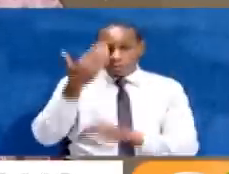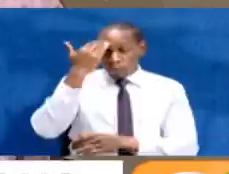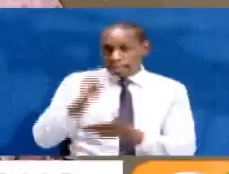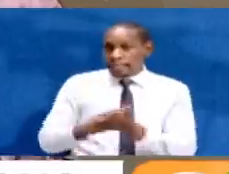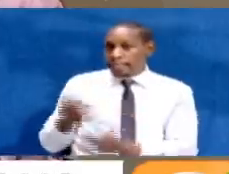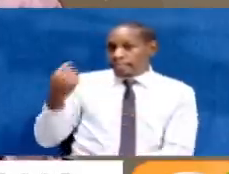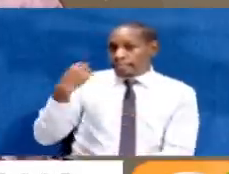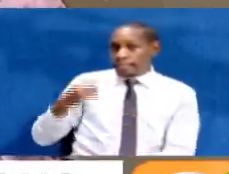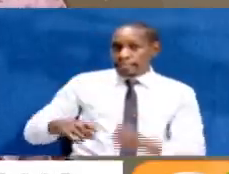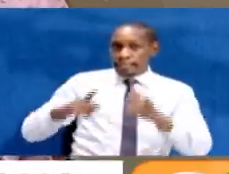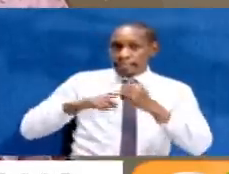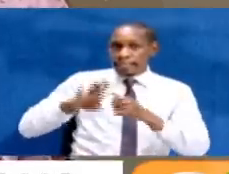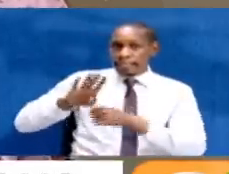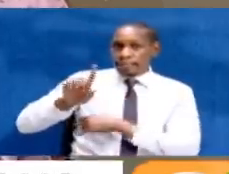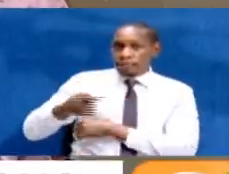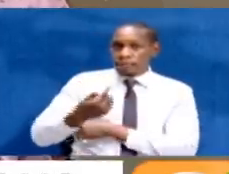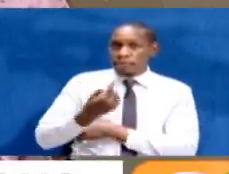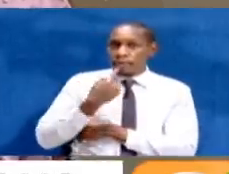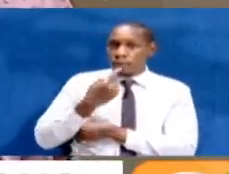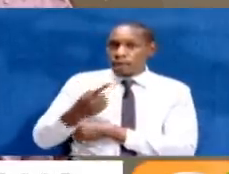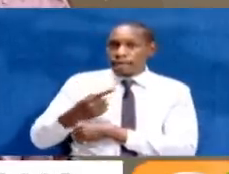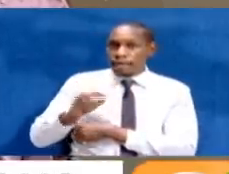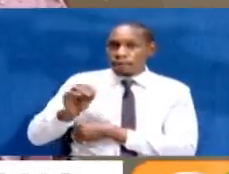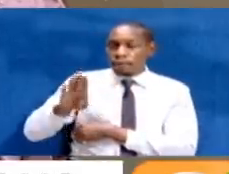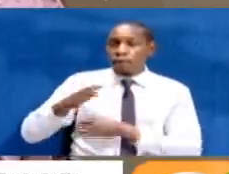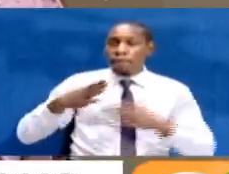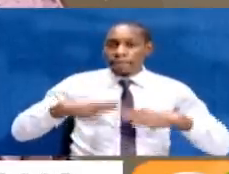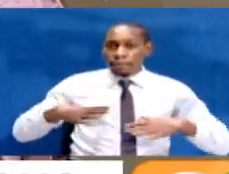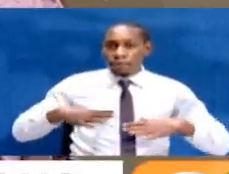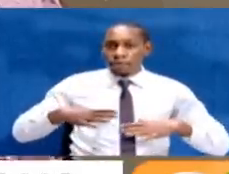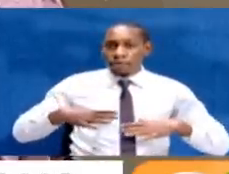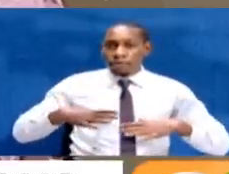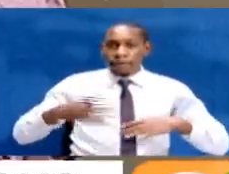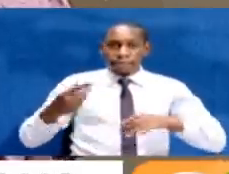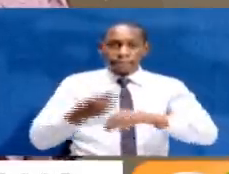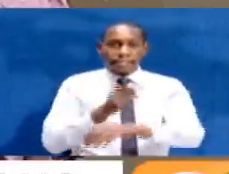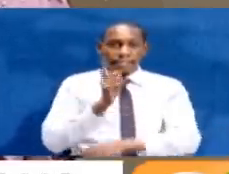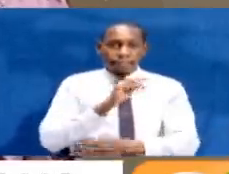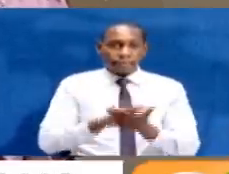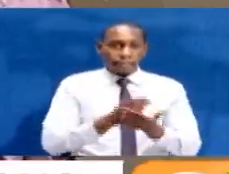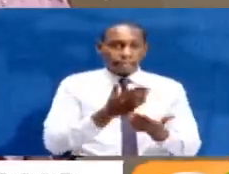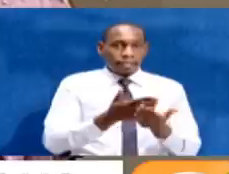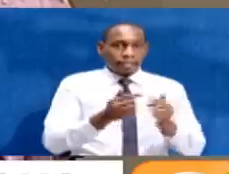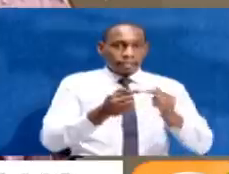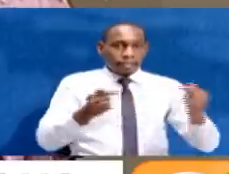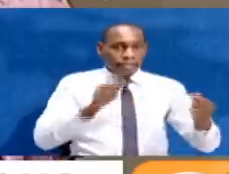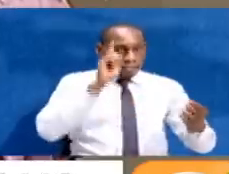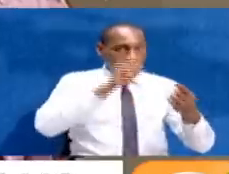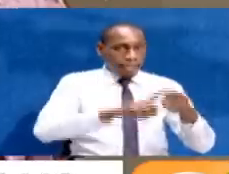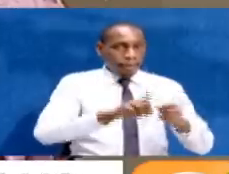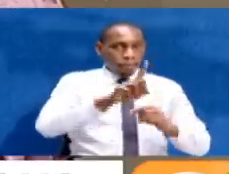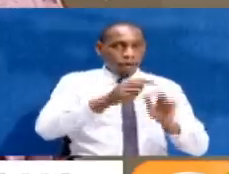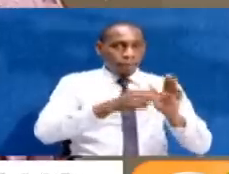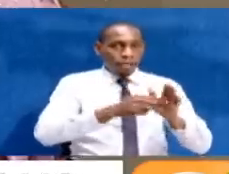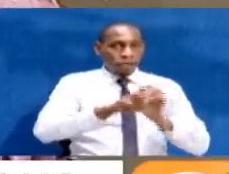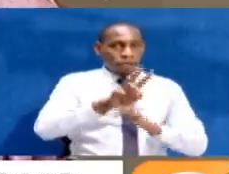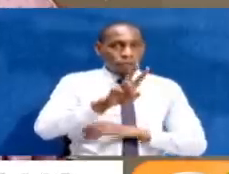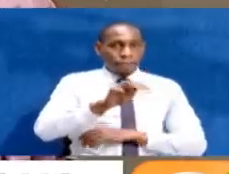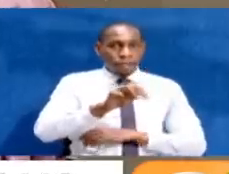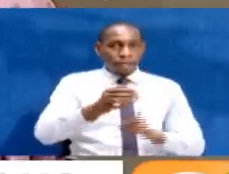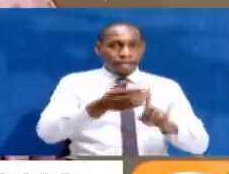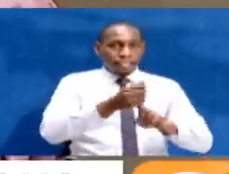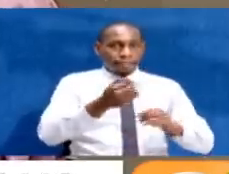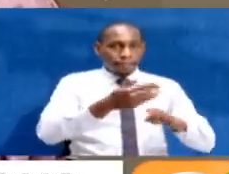of yesterday, 64,100 people had been vaccinated against a target of 1.2 to be met by